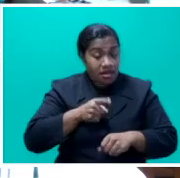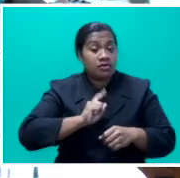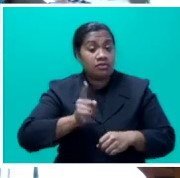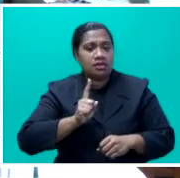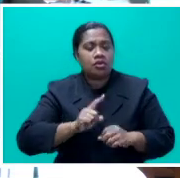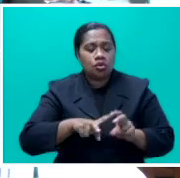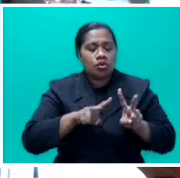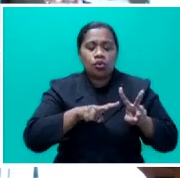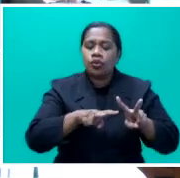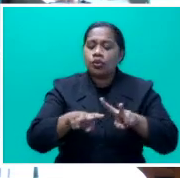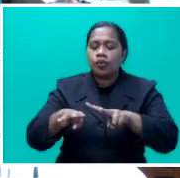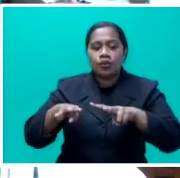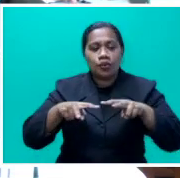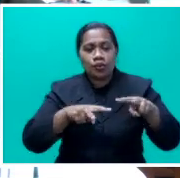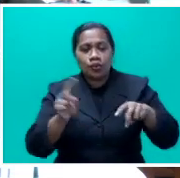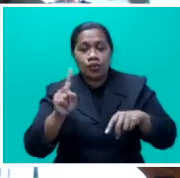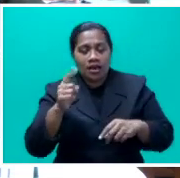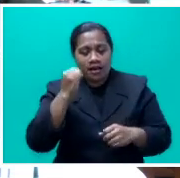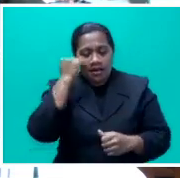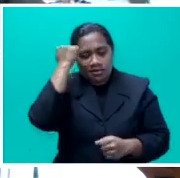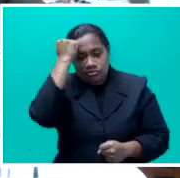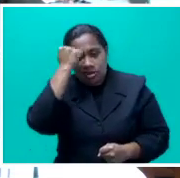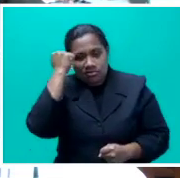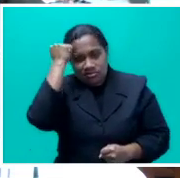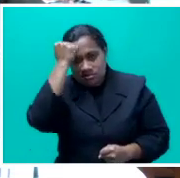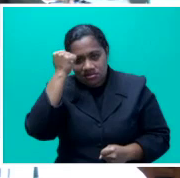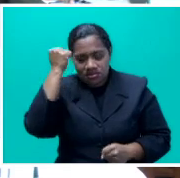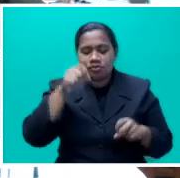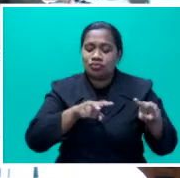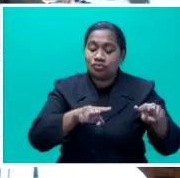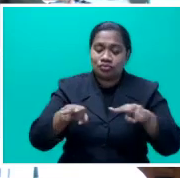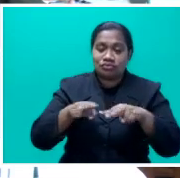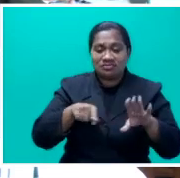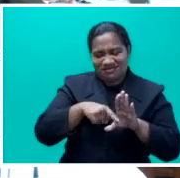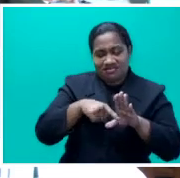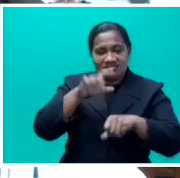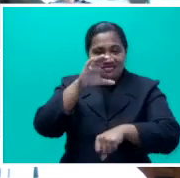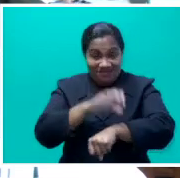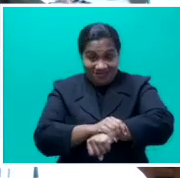the management of stress level and other key